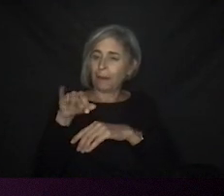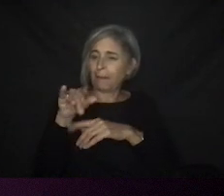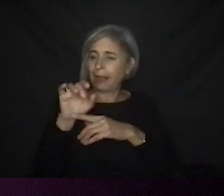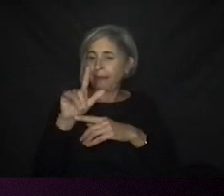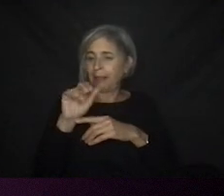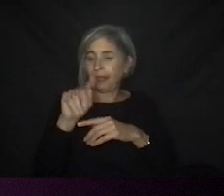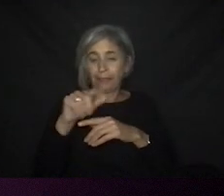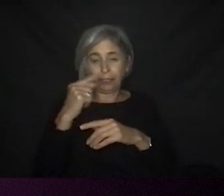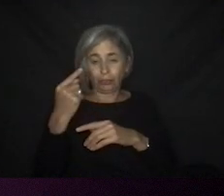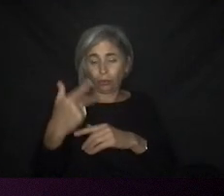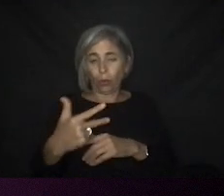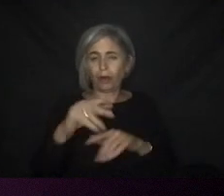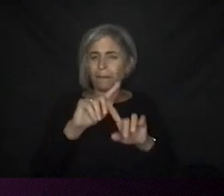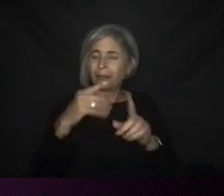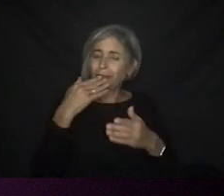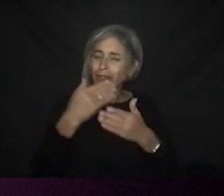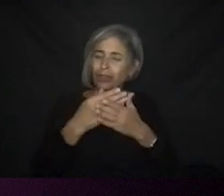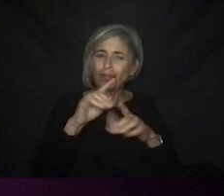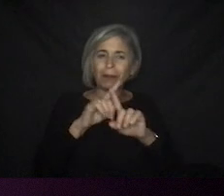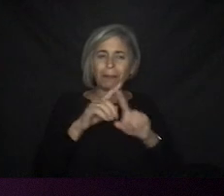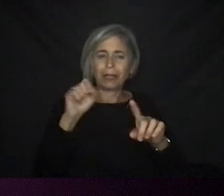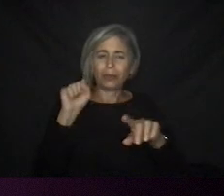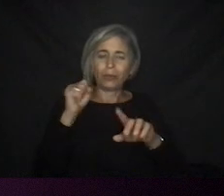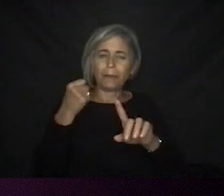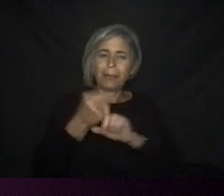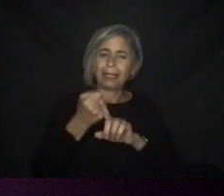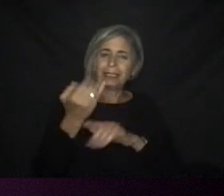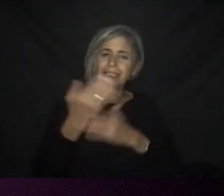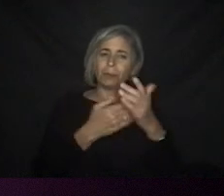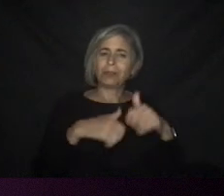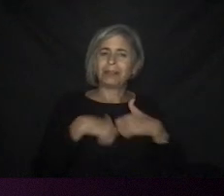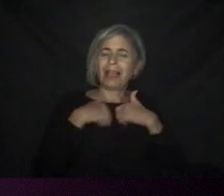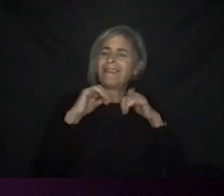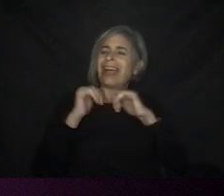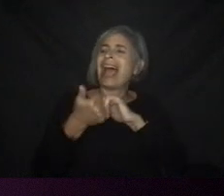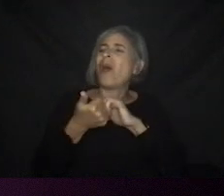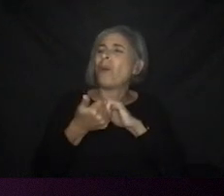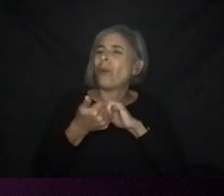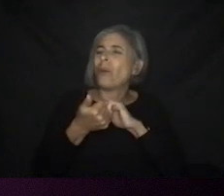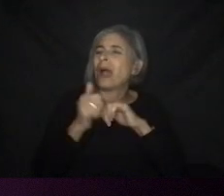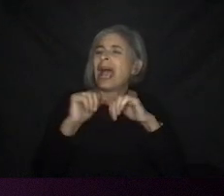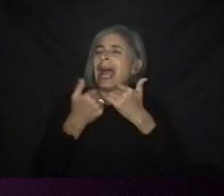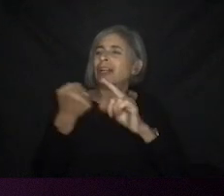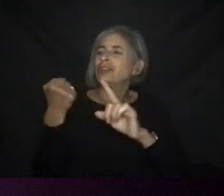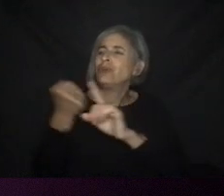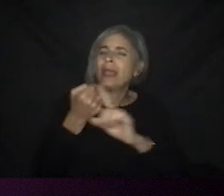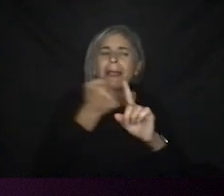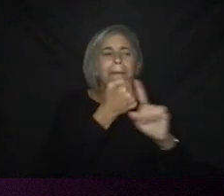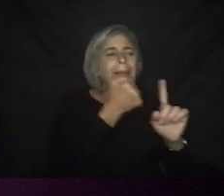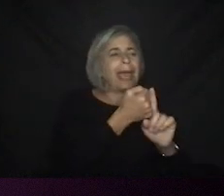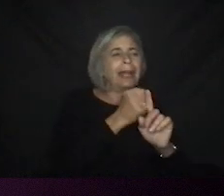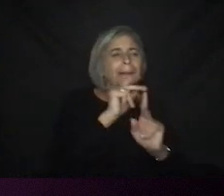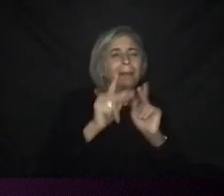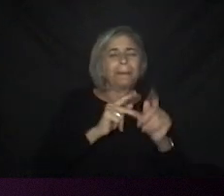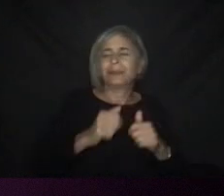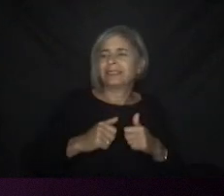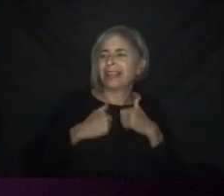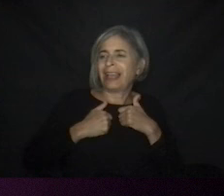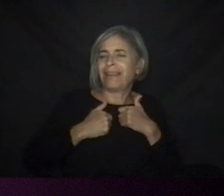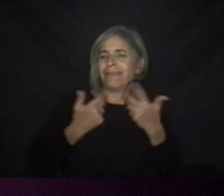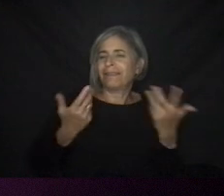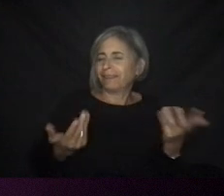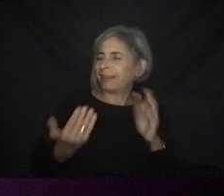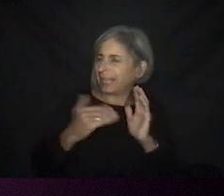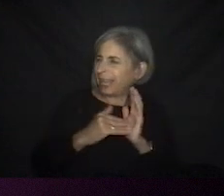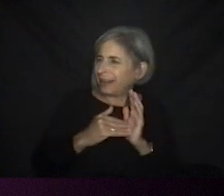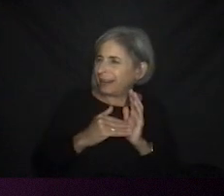That's good, but you just impacted somebody's life. How? How did you do it? How did you impact, in case of fish rules